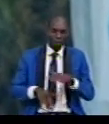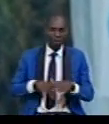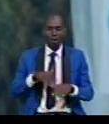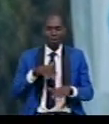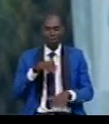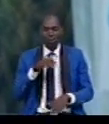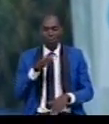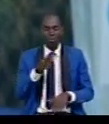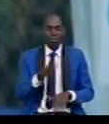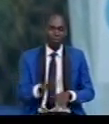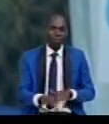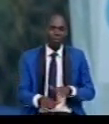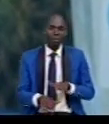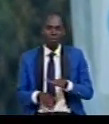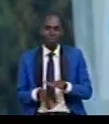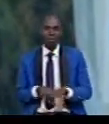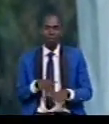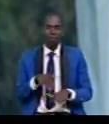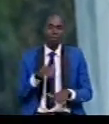walking. So,